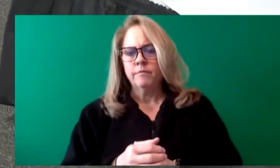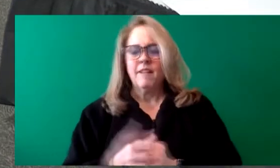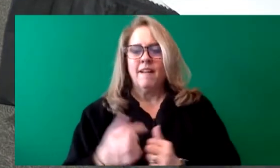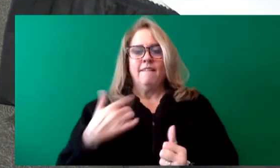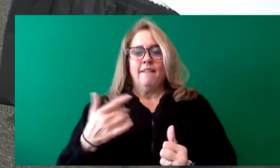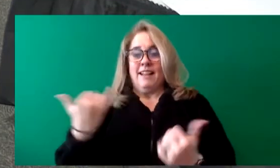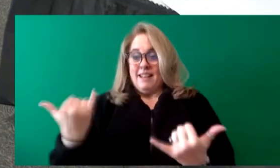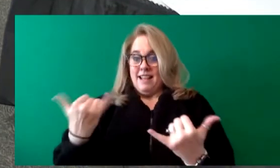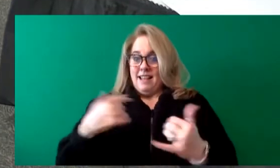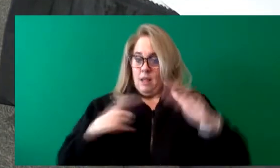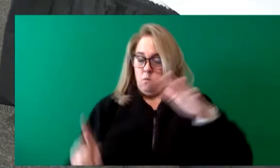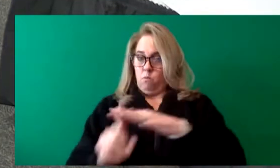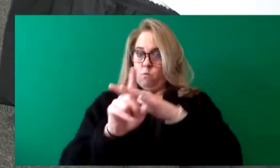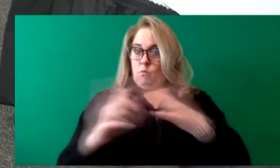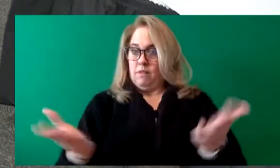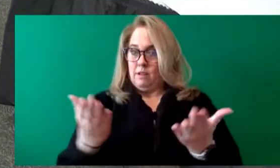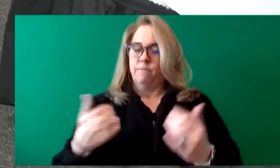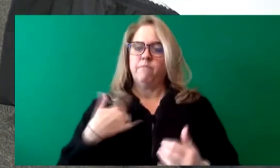much.